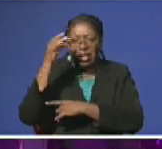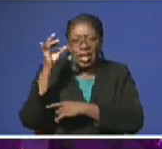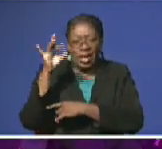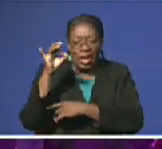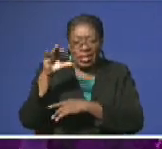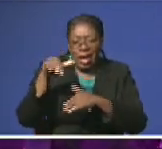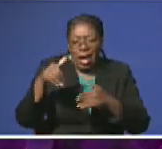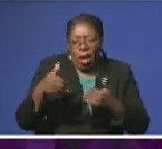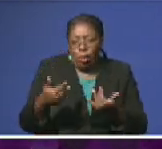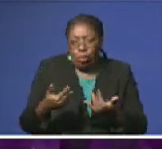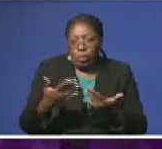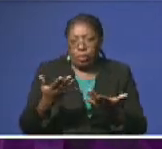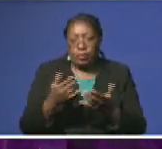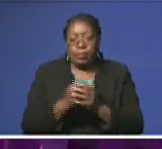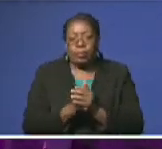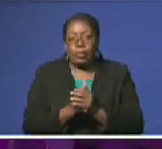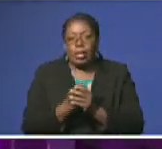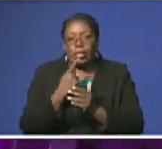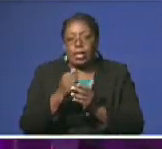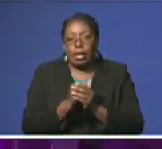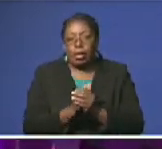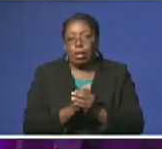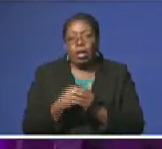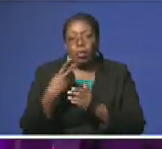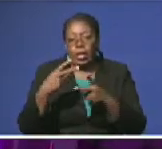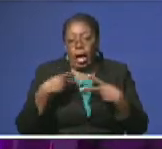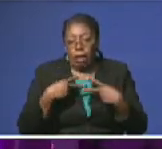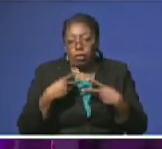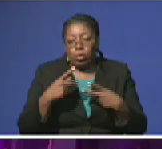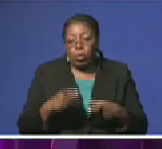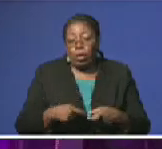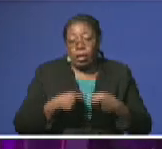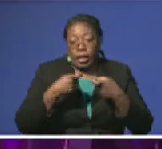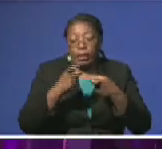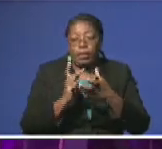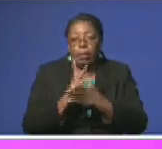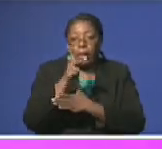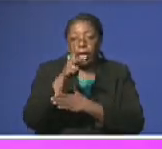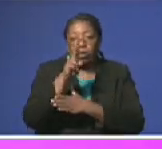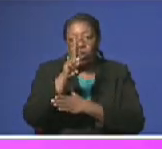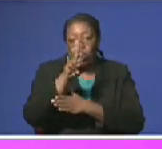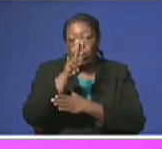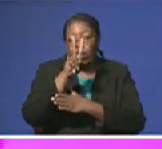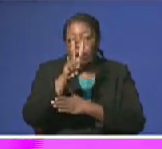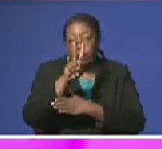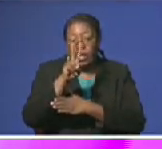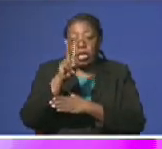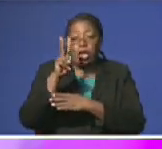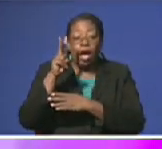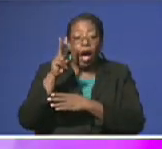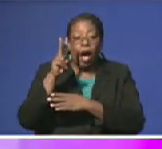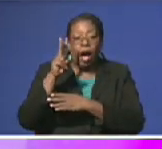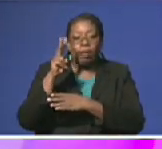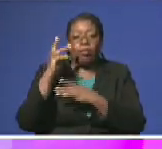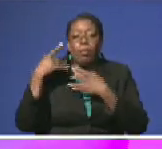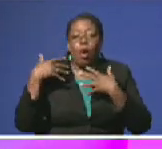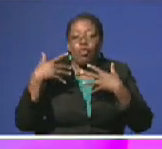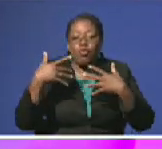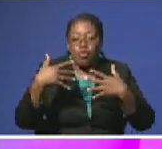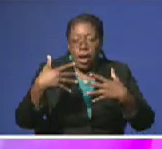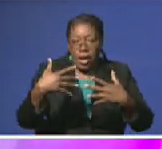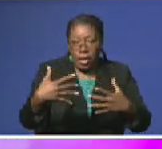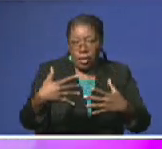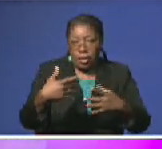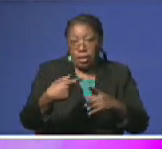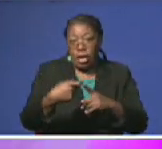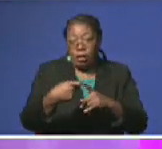Farms flourish? So we have to supply our plants with UV rays from visible light,